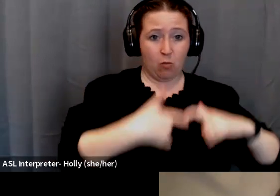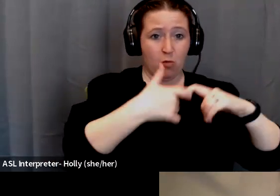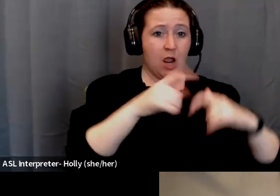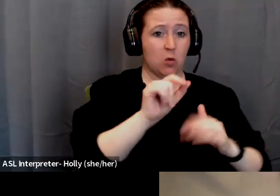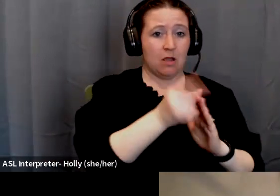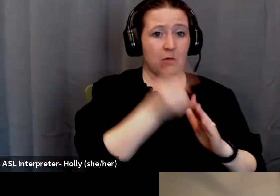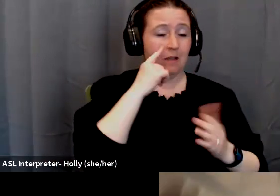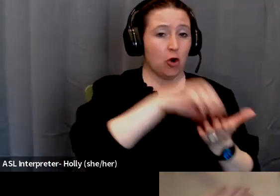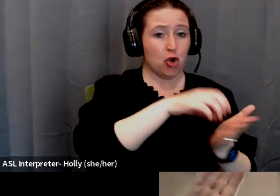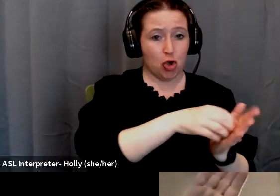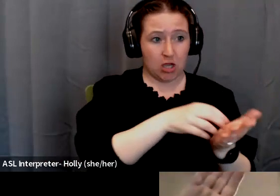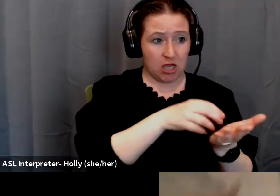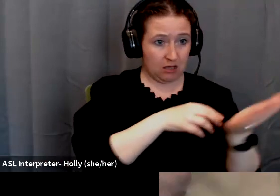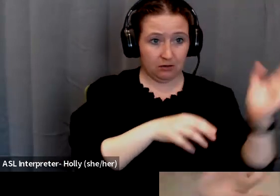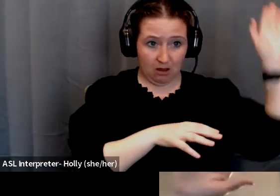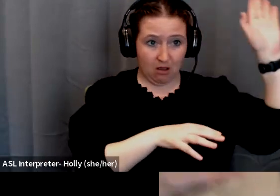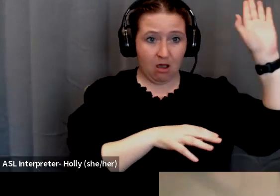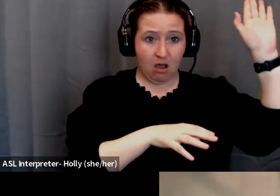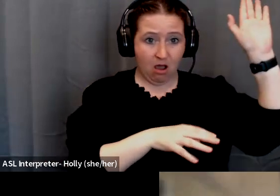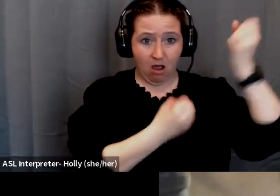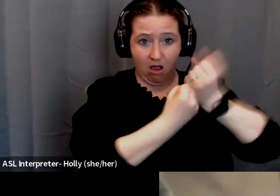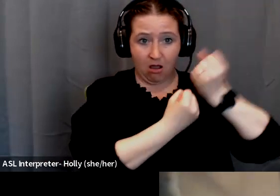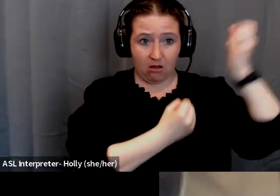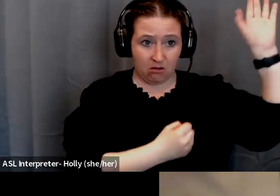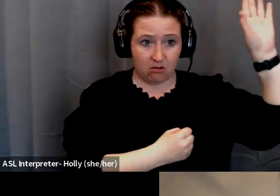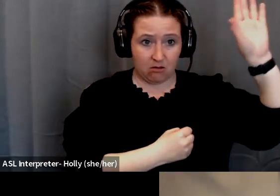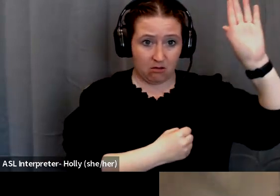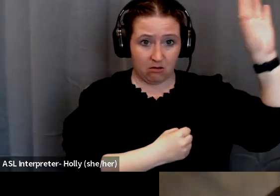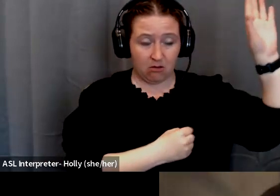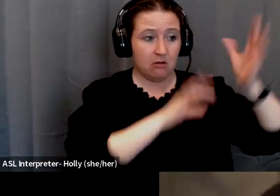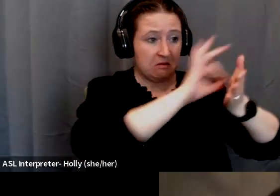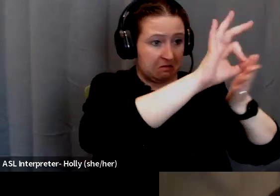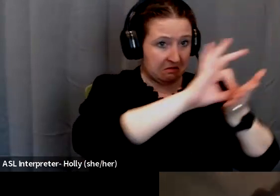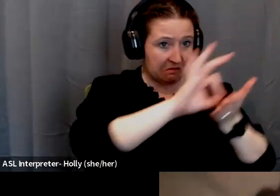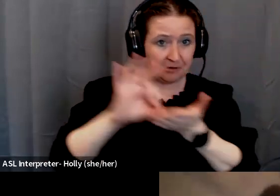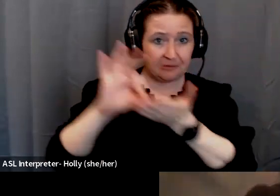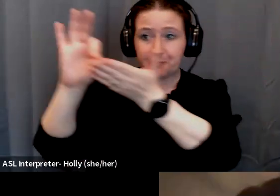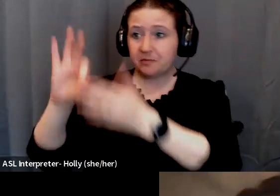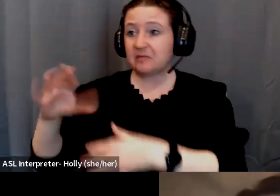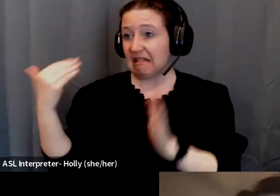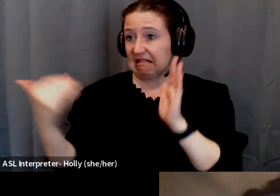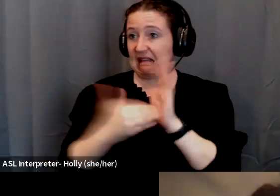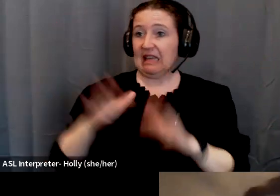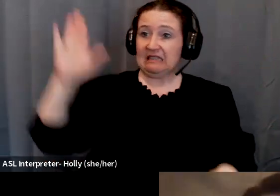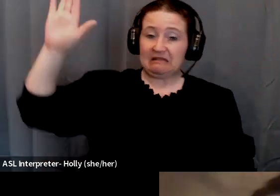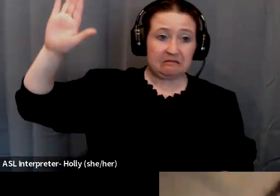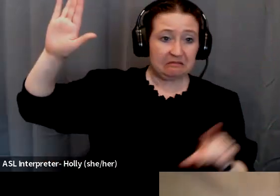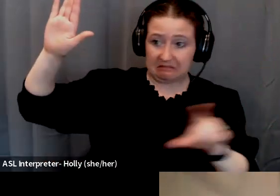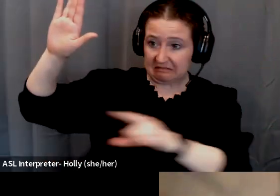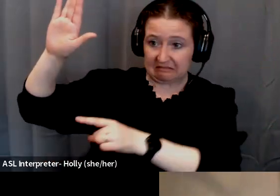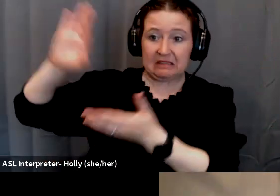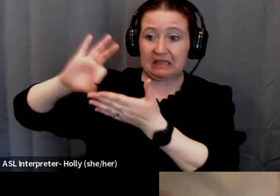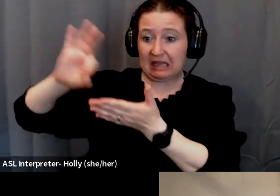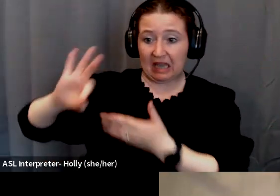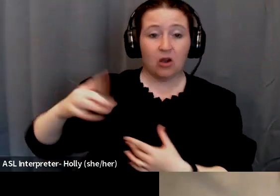minutes, say aye or raise your hand. Those are counted. Those against, raise your hand. Those are counted.